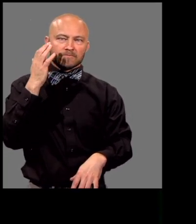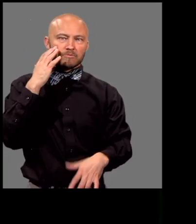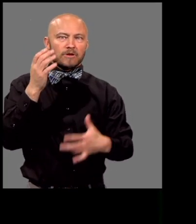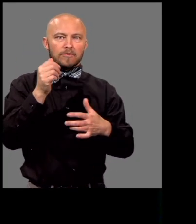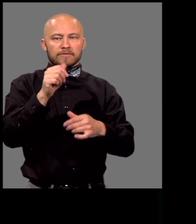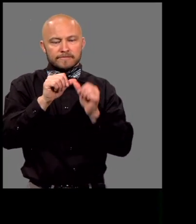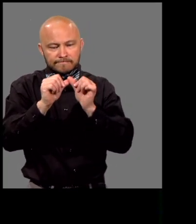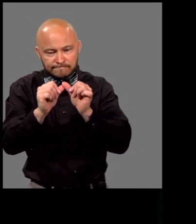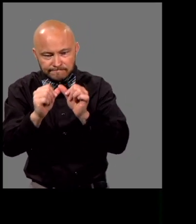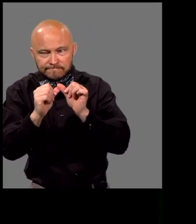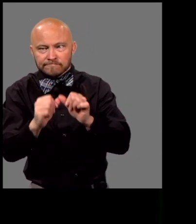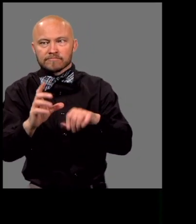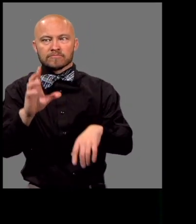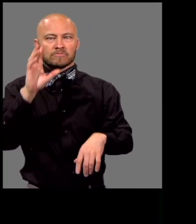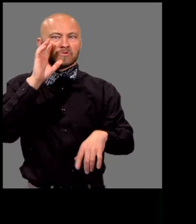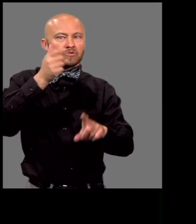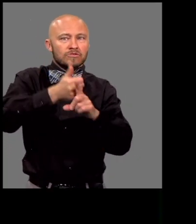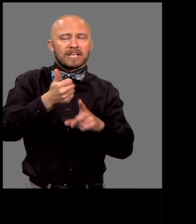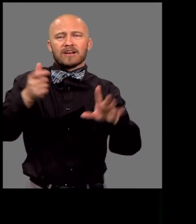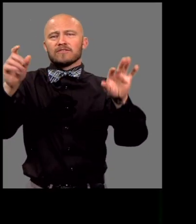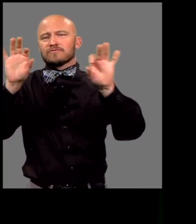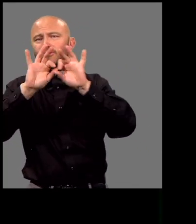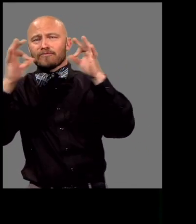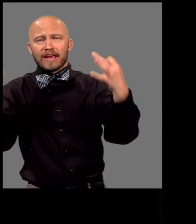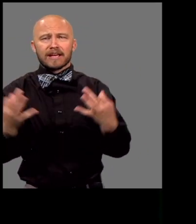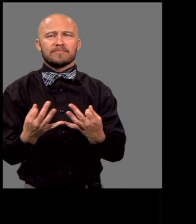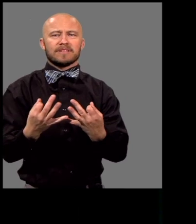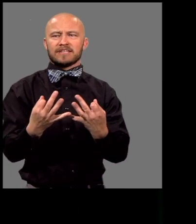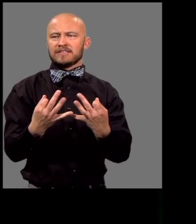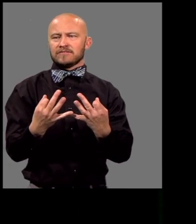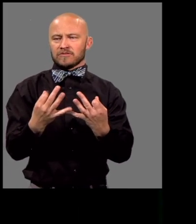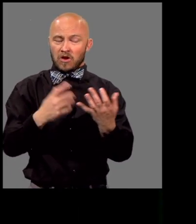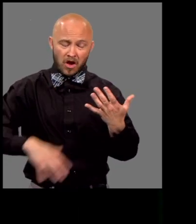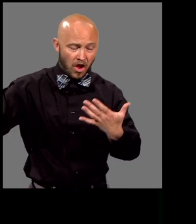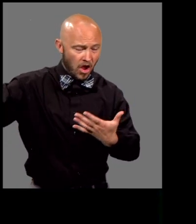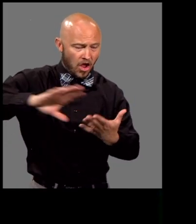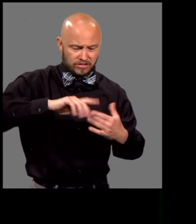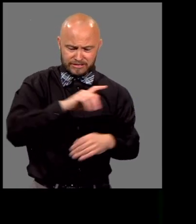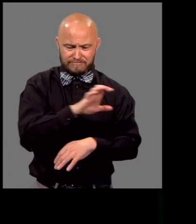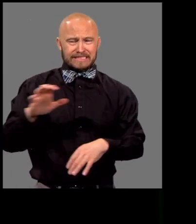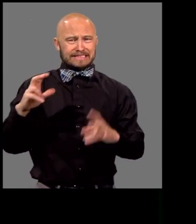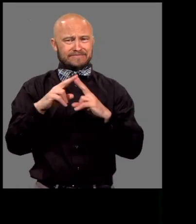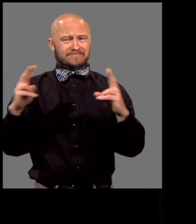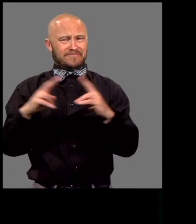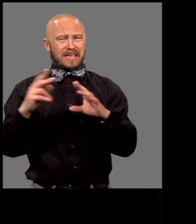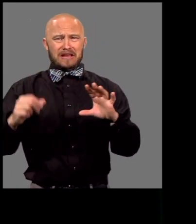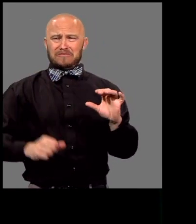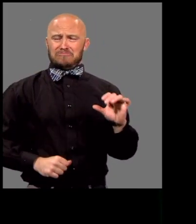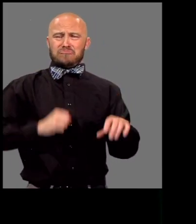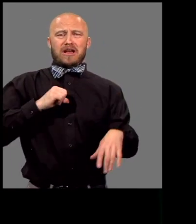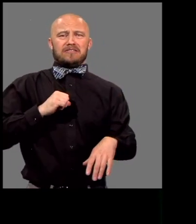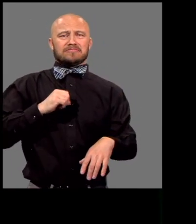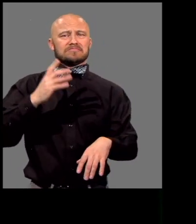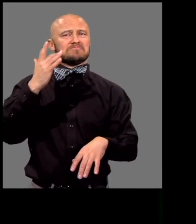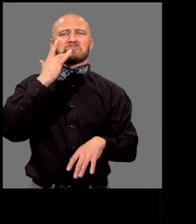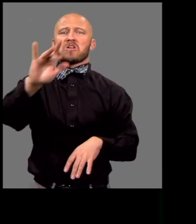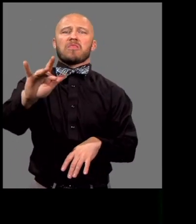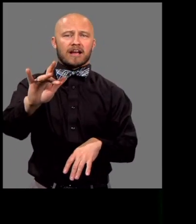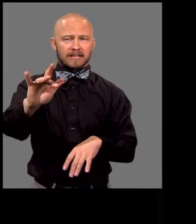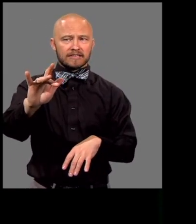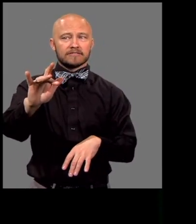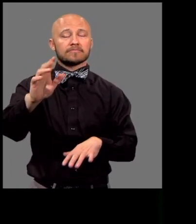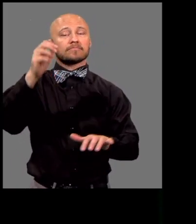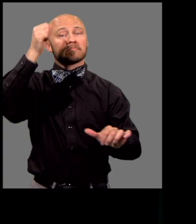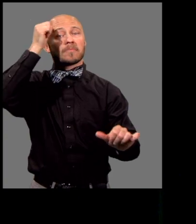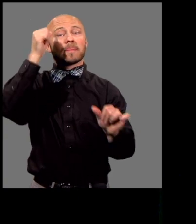that you're going to go on and make yourselves, your families, and all of us here at PCC proud. Good luck to you